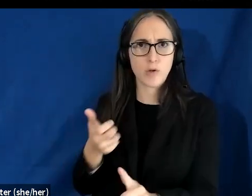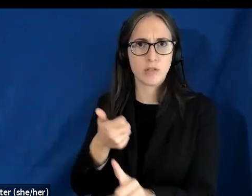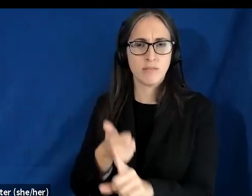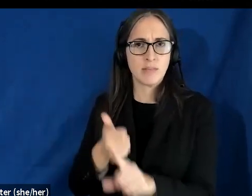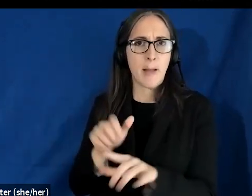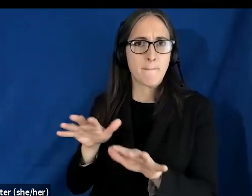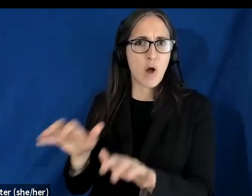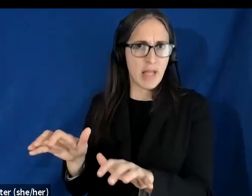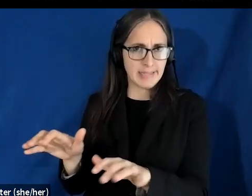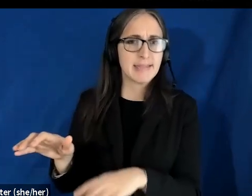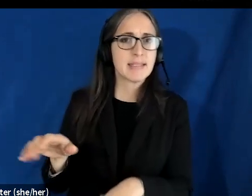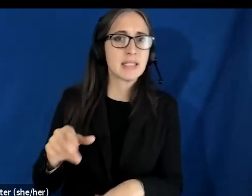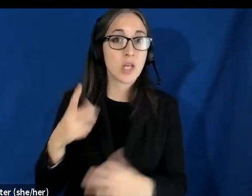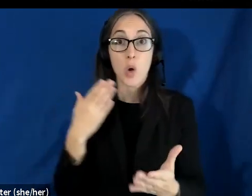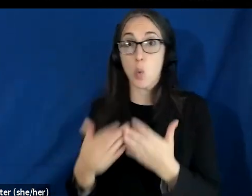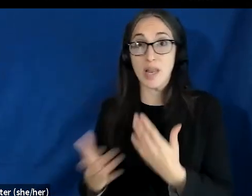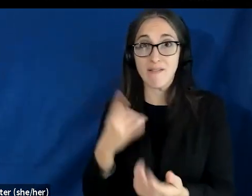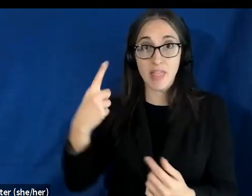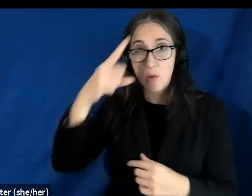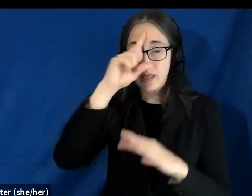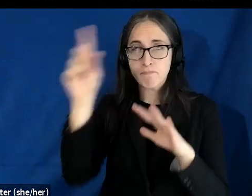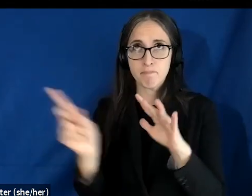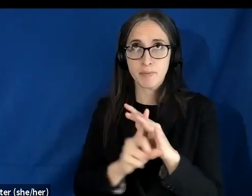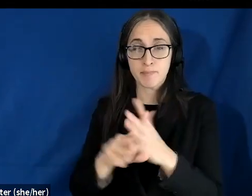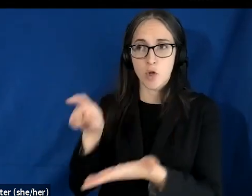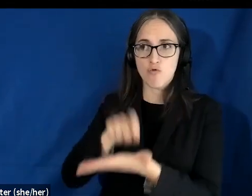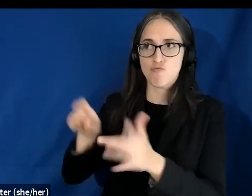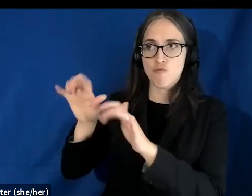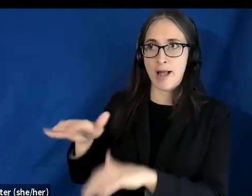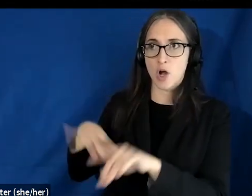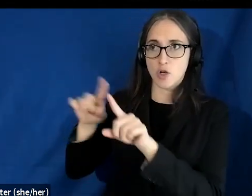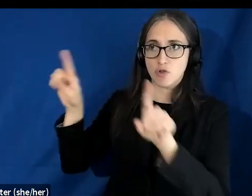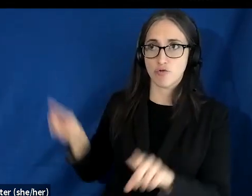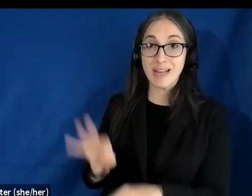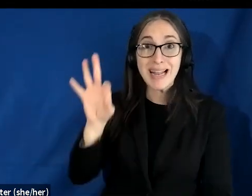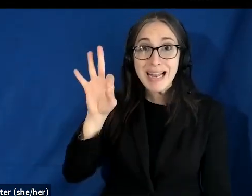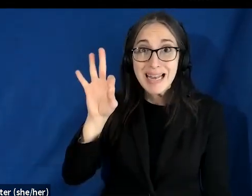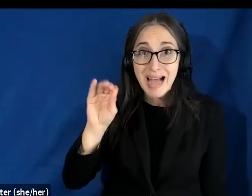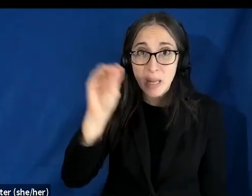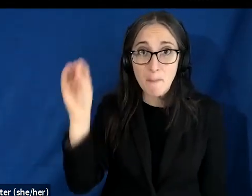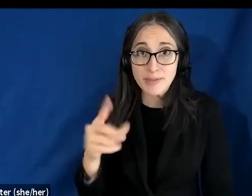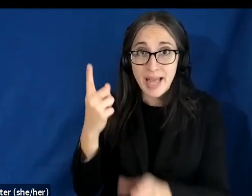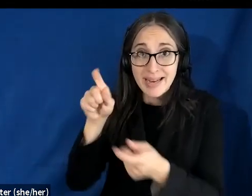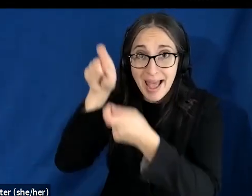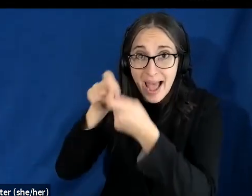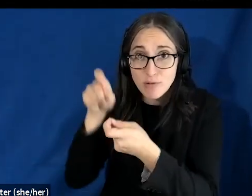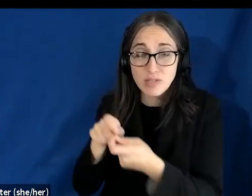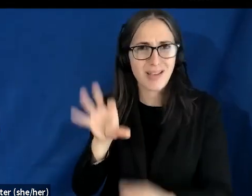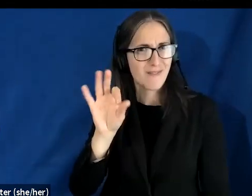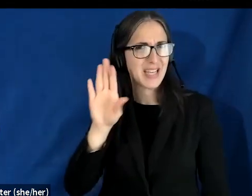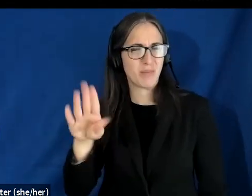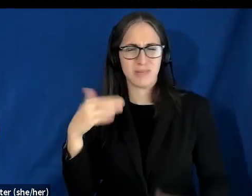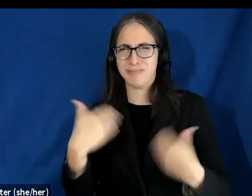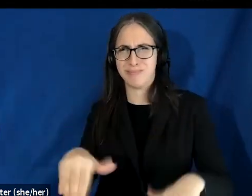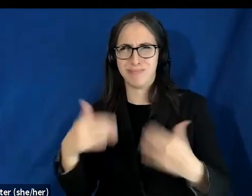write it on the screen at about 90% accuracy. I mean, think about that. Facebook, they have a ton of money, right? And they did this work.